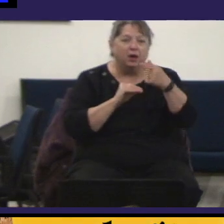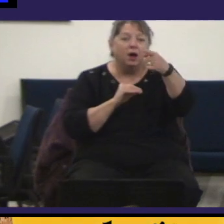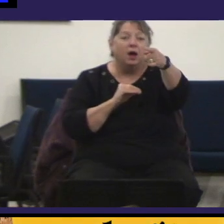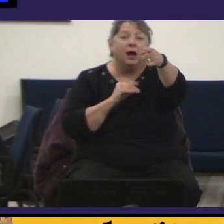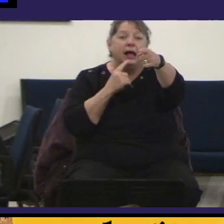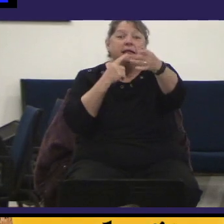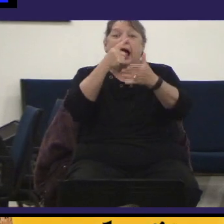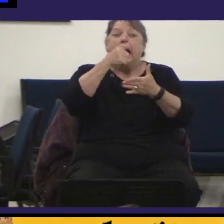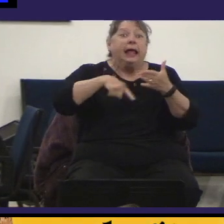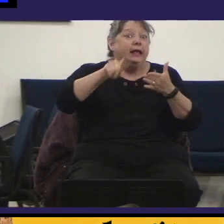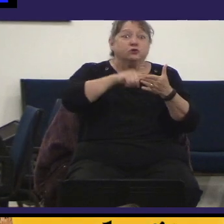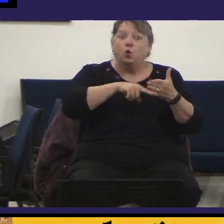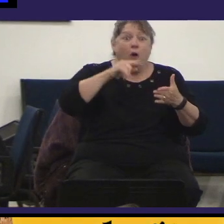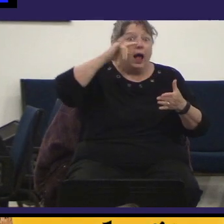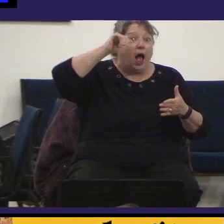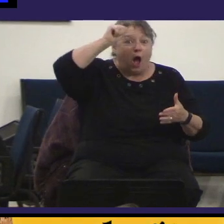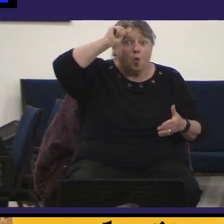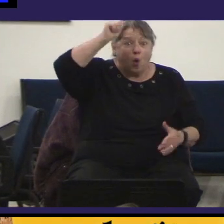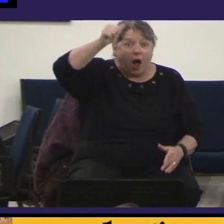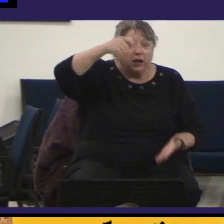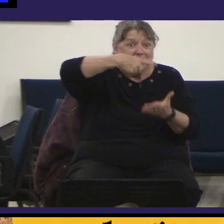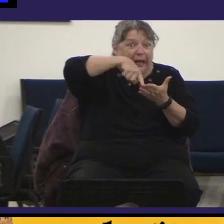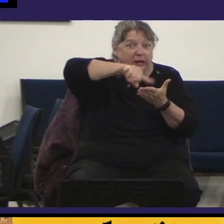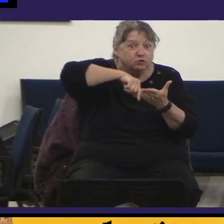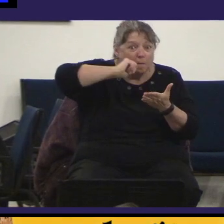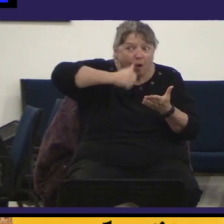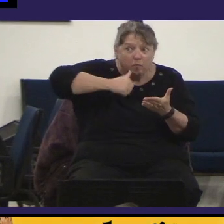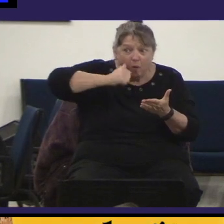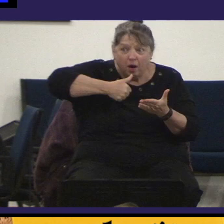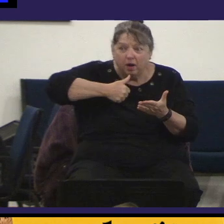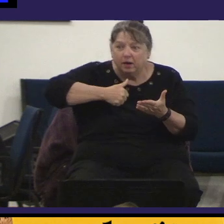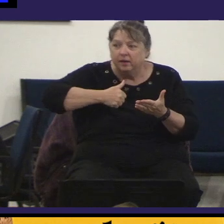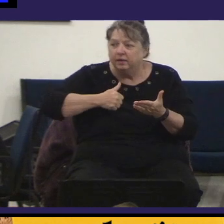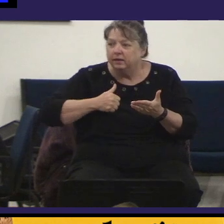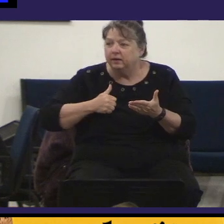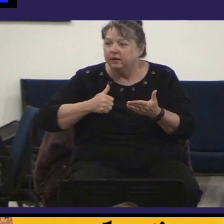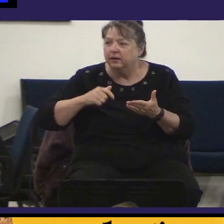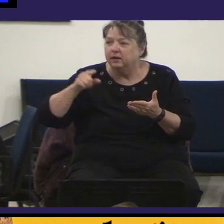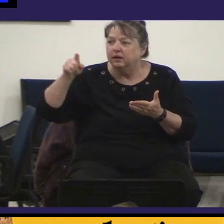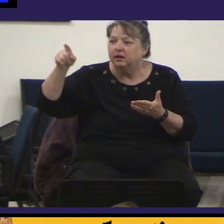No Awana tomorrow? No Awana? Okay.